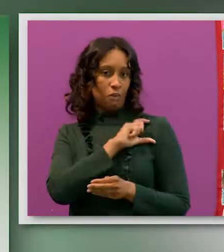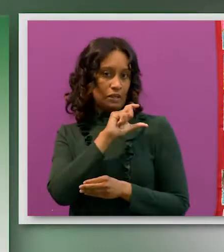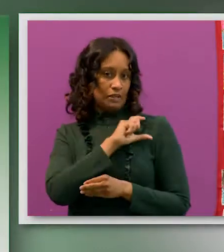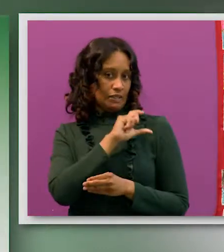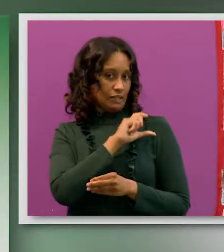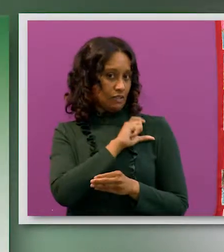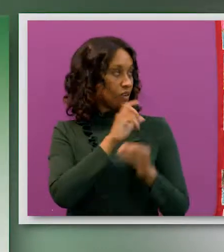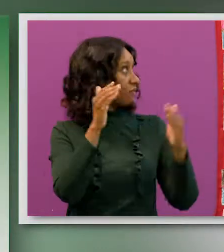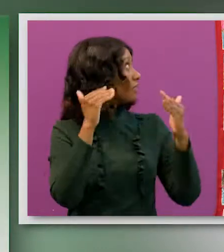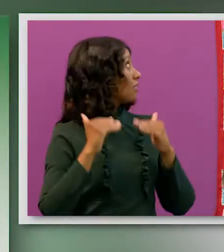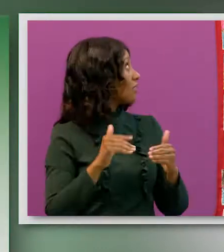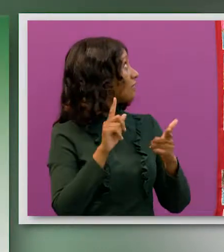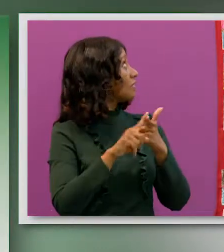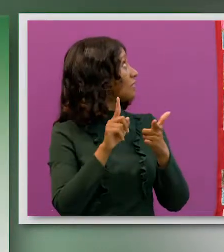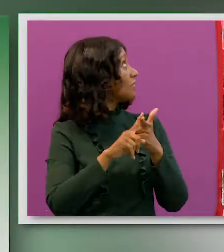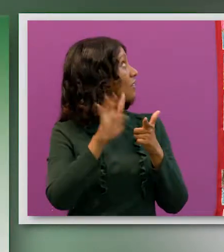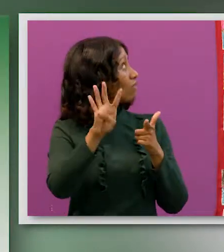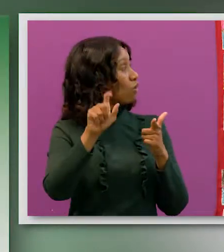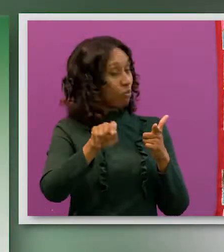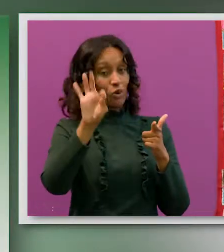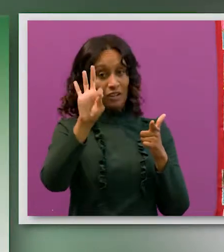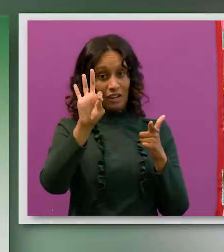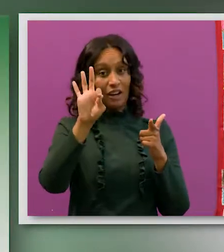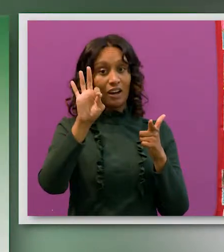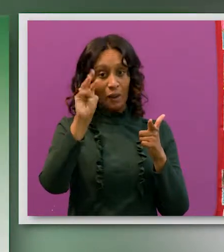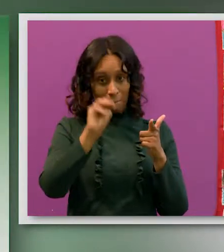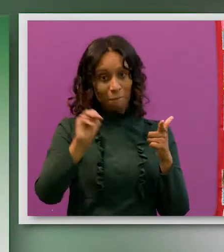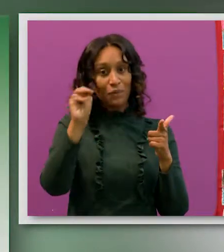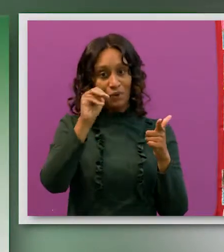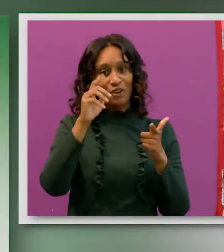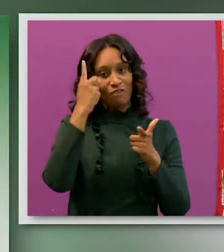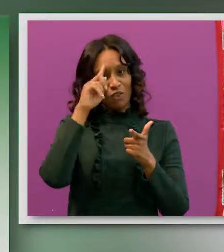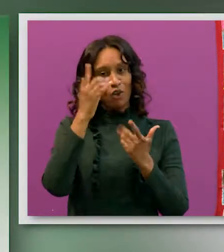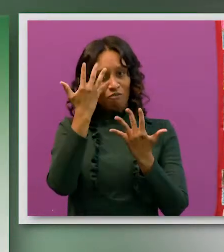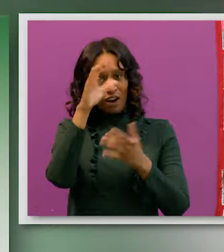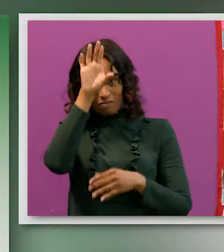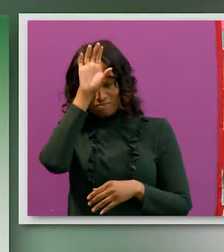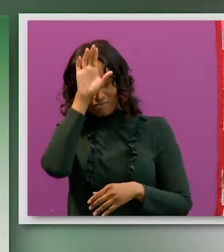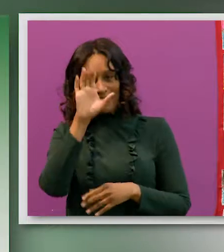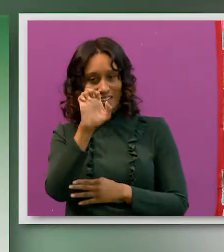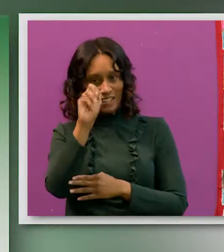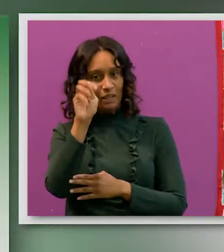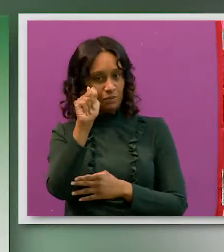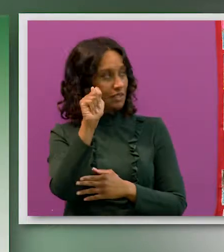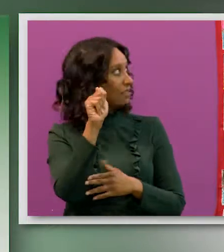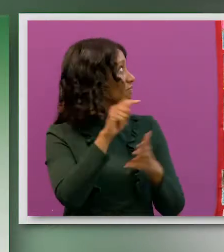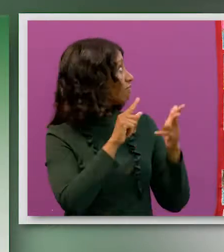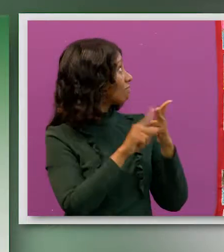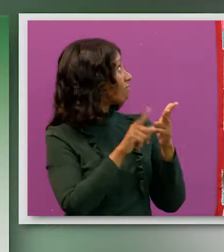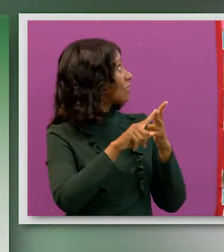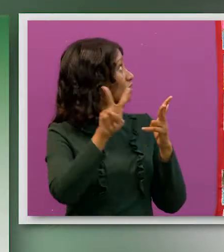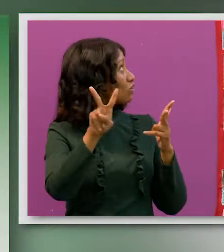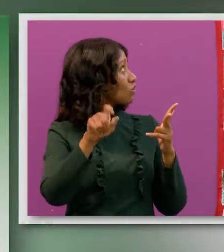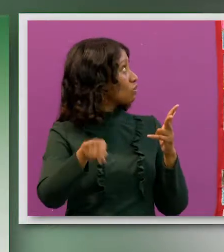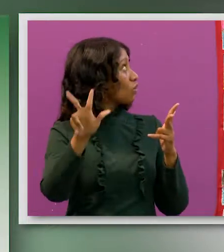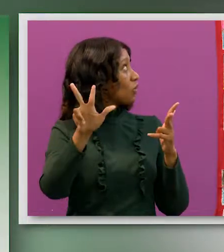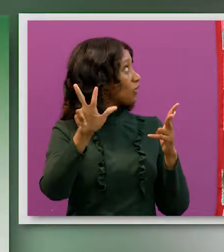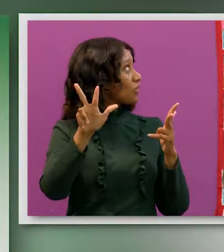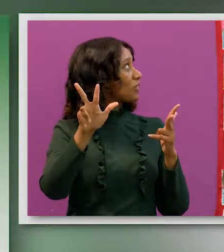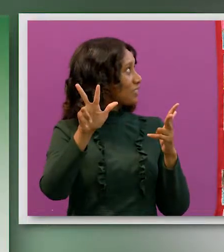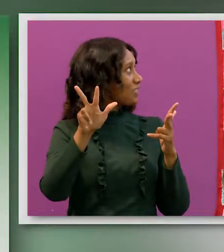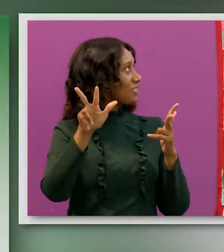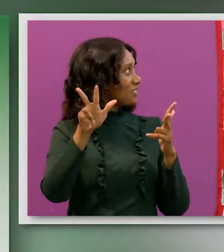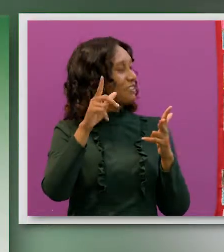nearly $5 million to hire more firefighters and EMTs, $4.5 million to invest in social workers